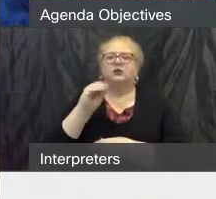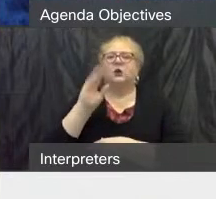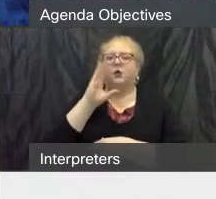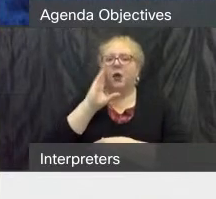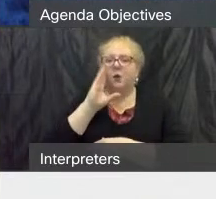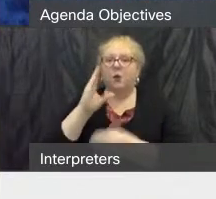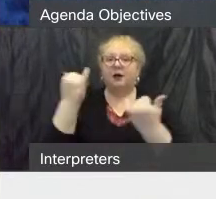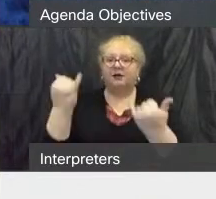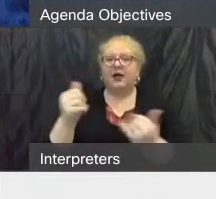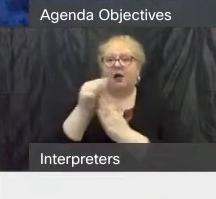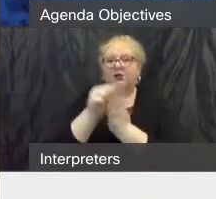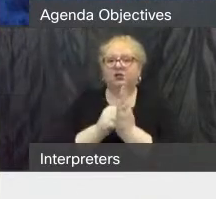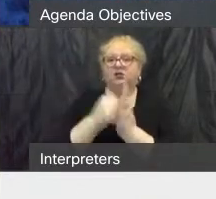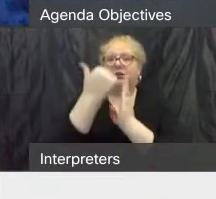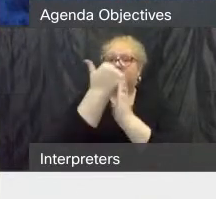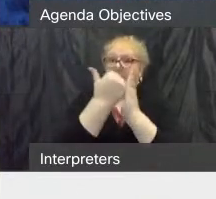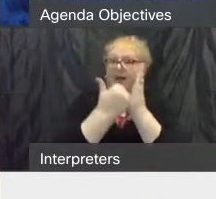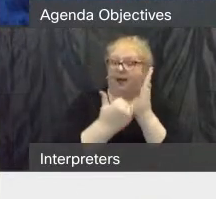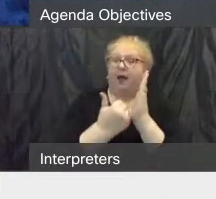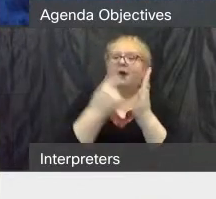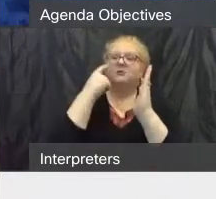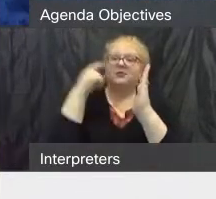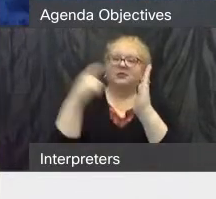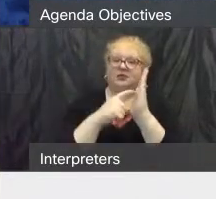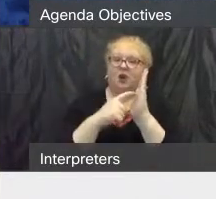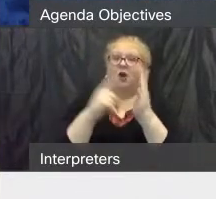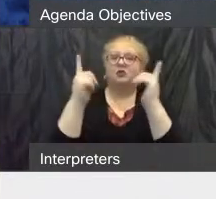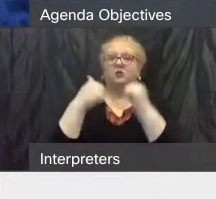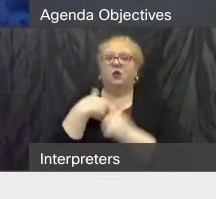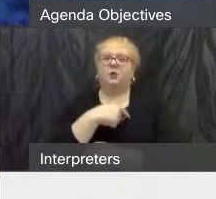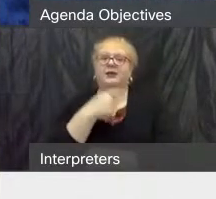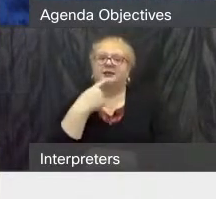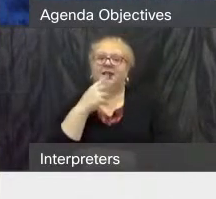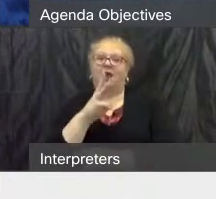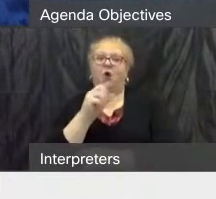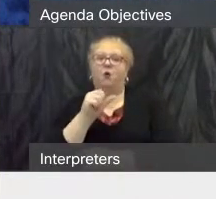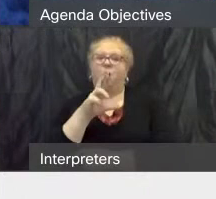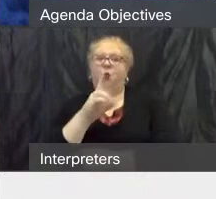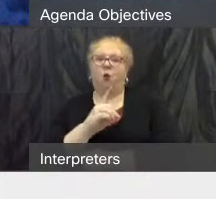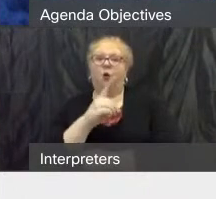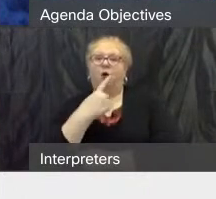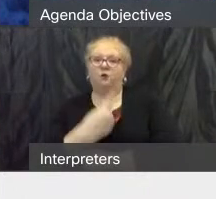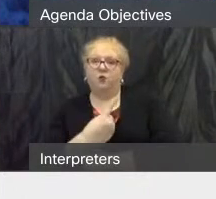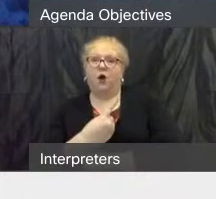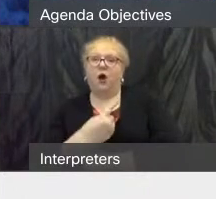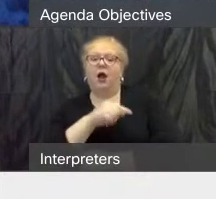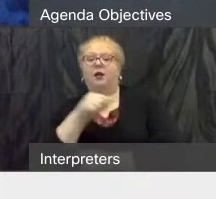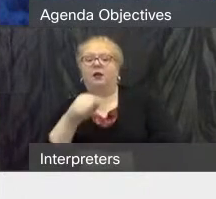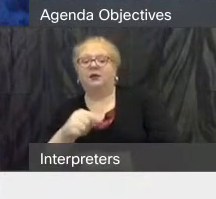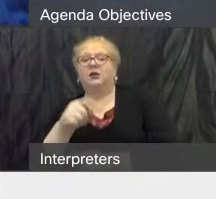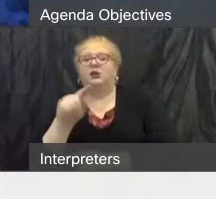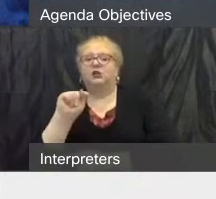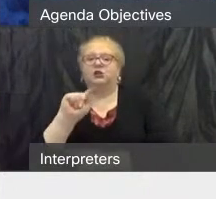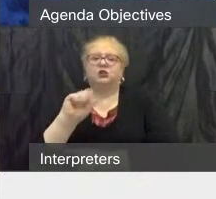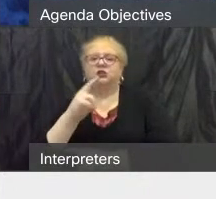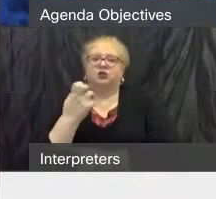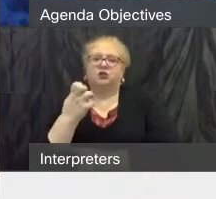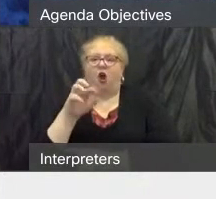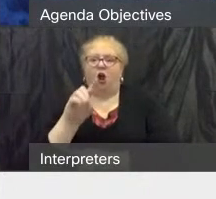items similar to when we say, Ward 1, it'll say targeted community development area. Is that what you